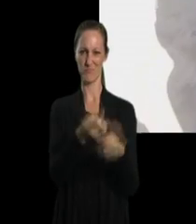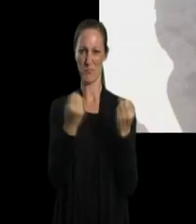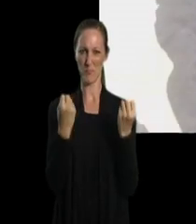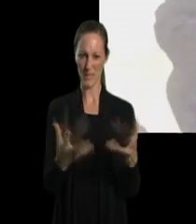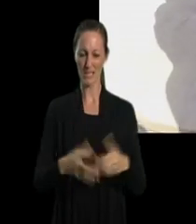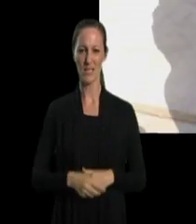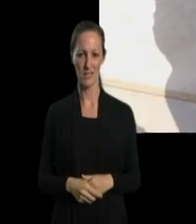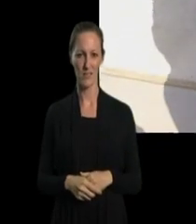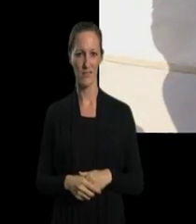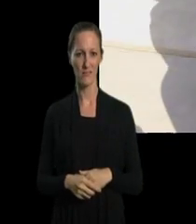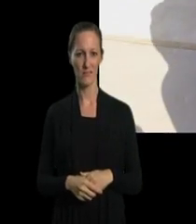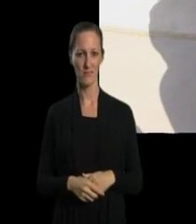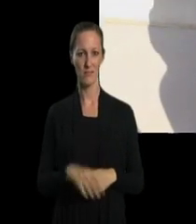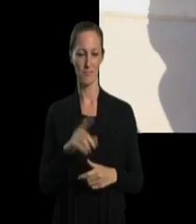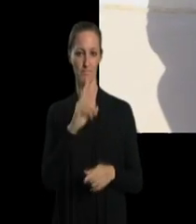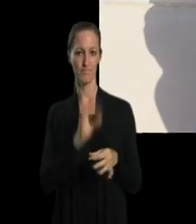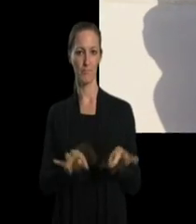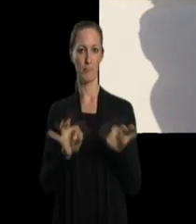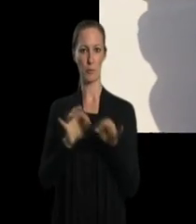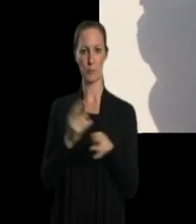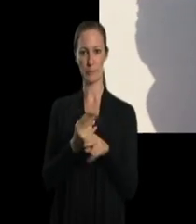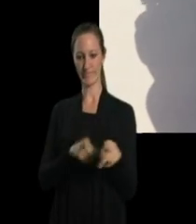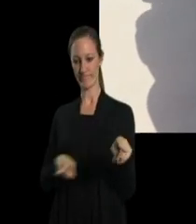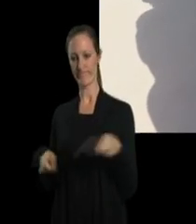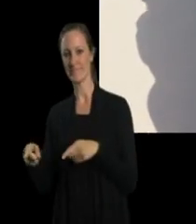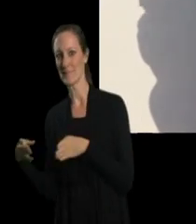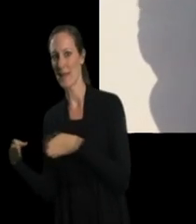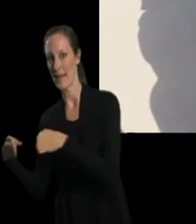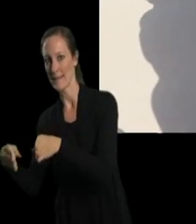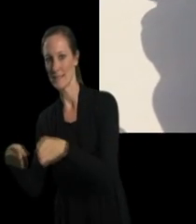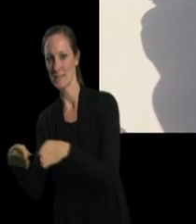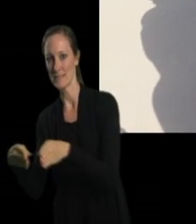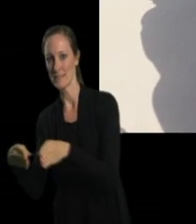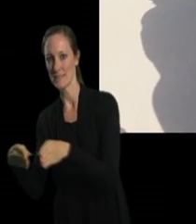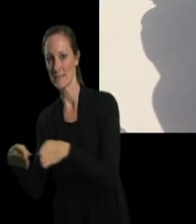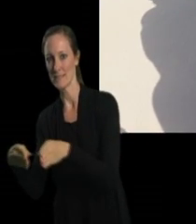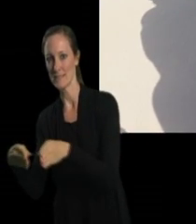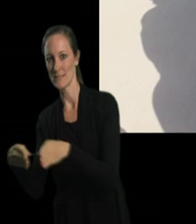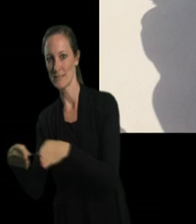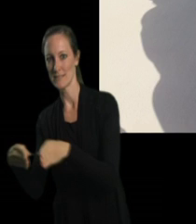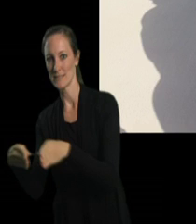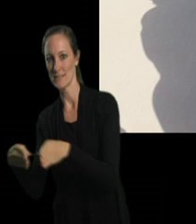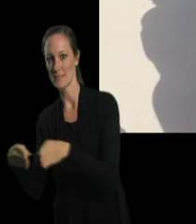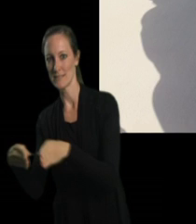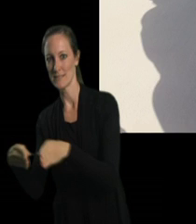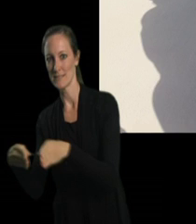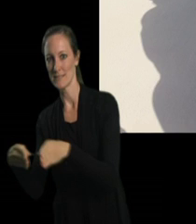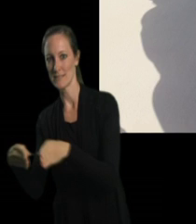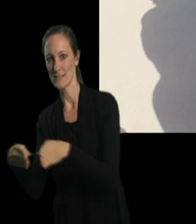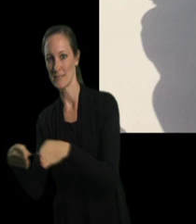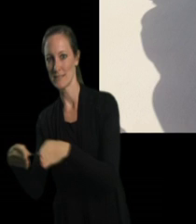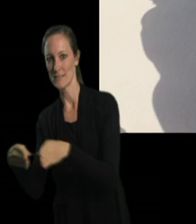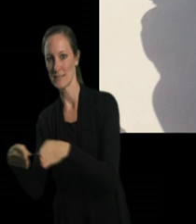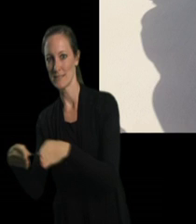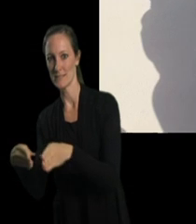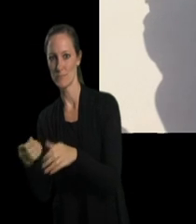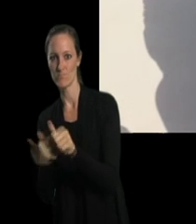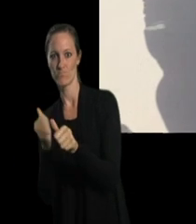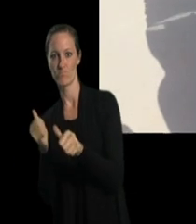were killed in traffic accidents because they were in the street. In old film, people use wheelchairs on city